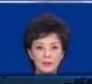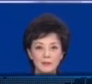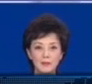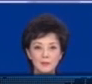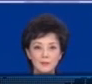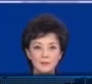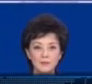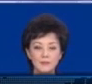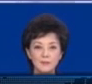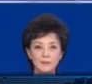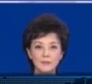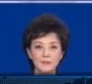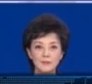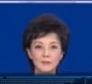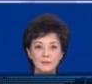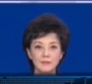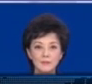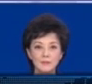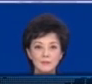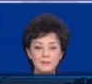In scientific prevention,